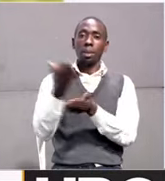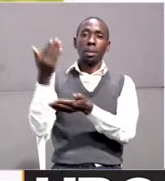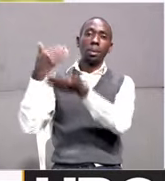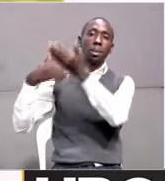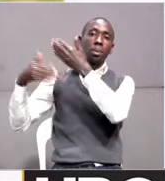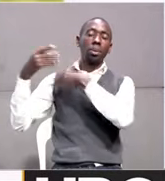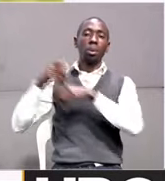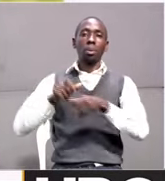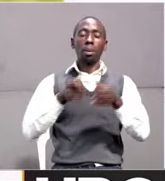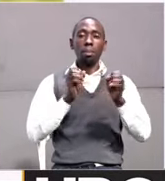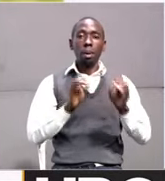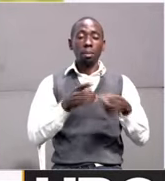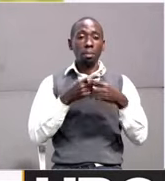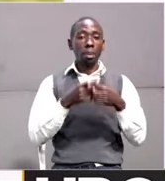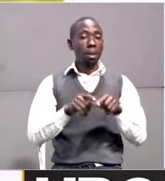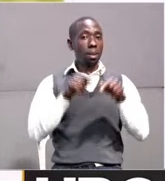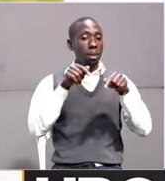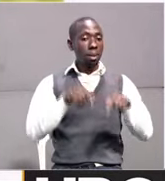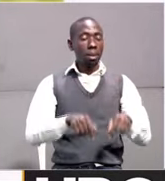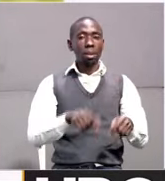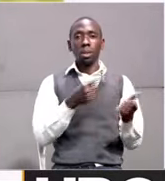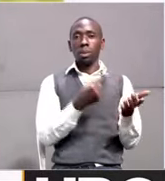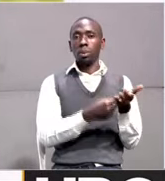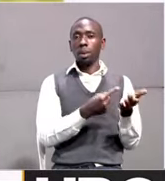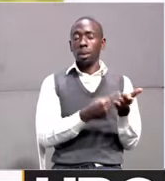But this part of the world